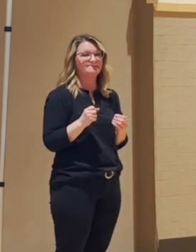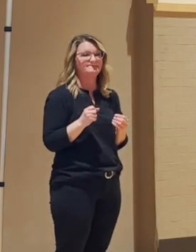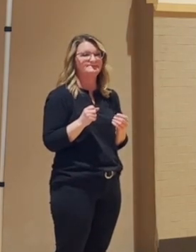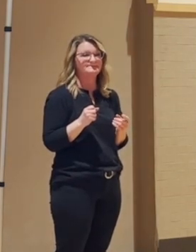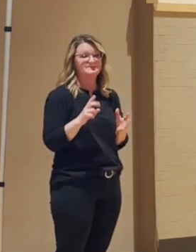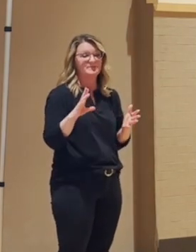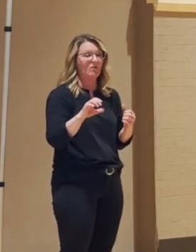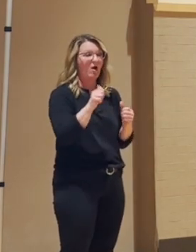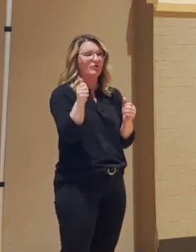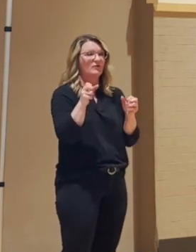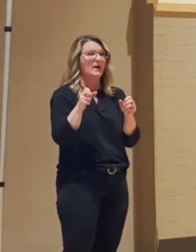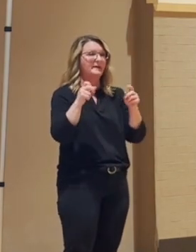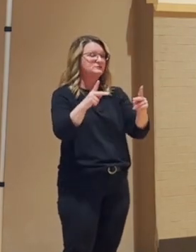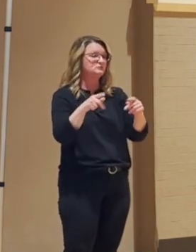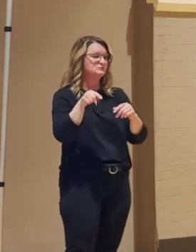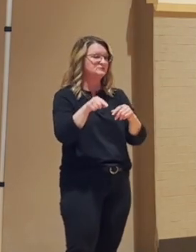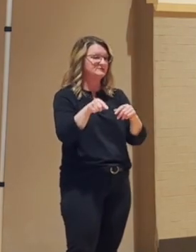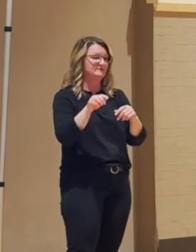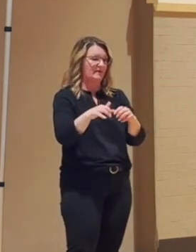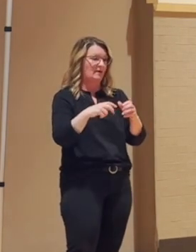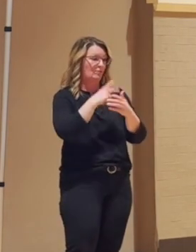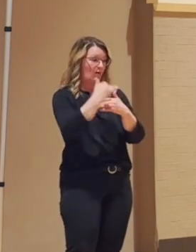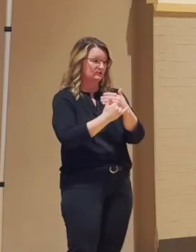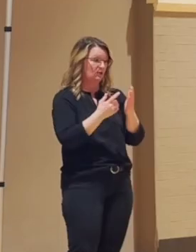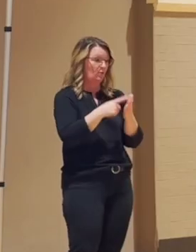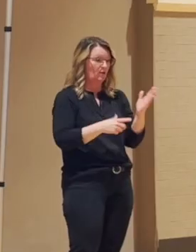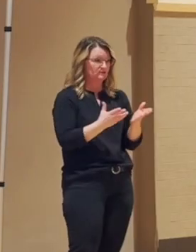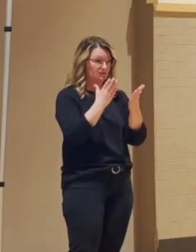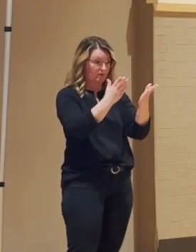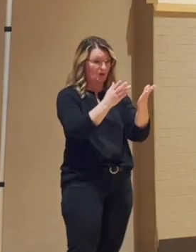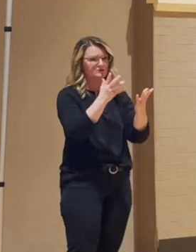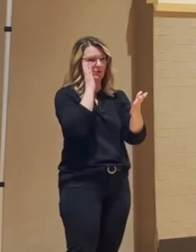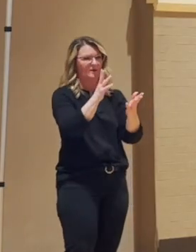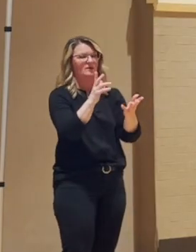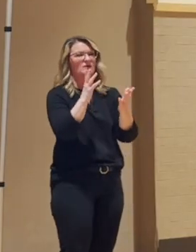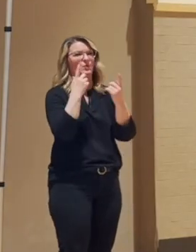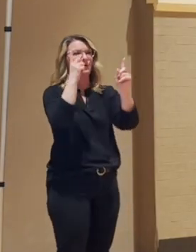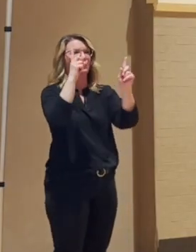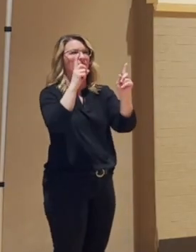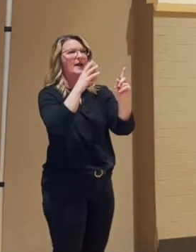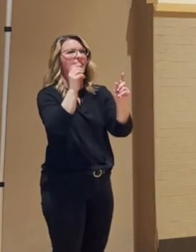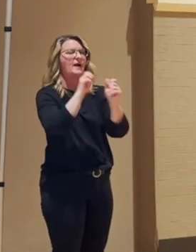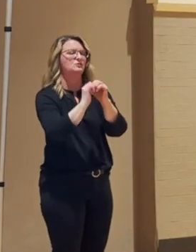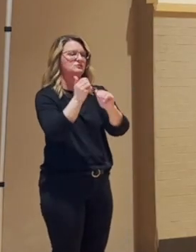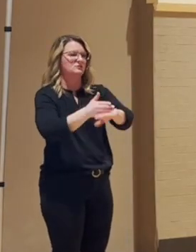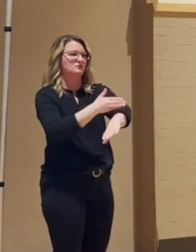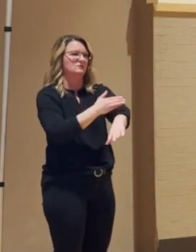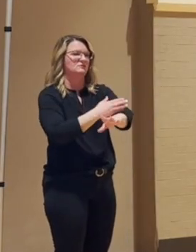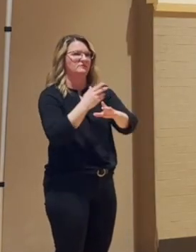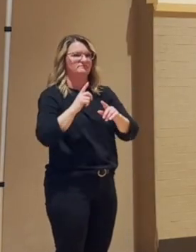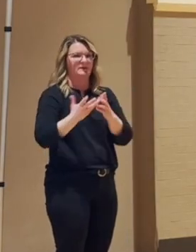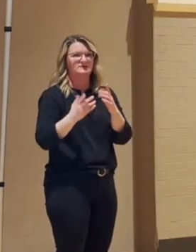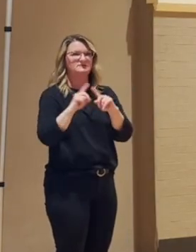just other opportunities to make the projects that we had proposed work, and those that might work better in different locations,